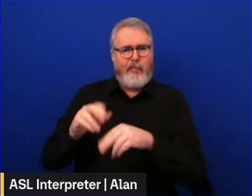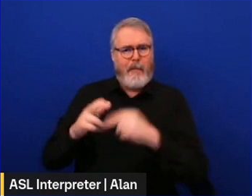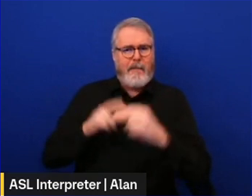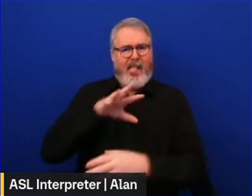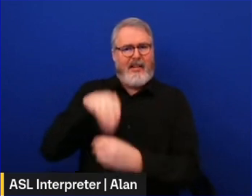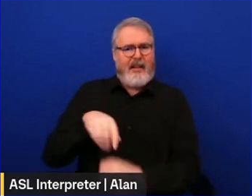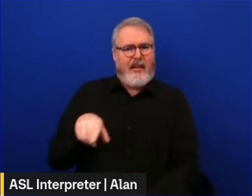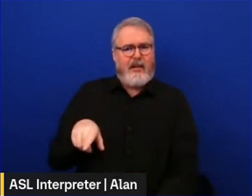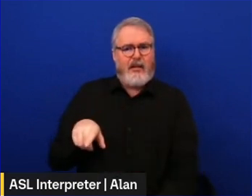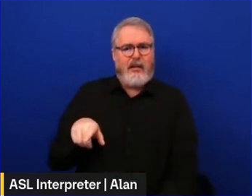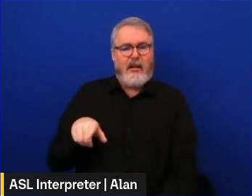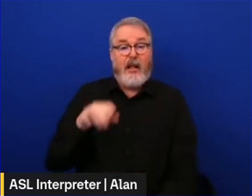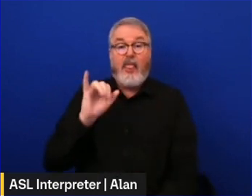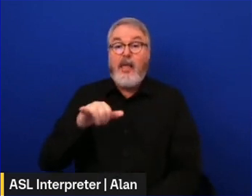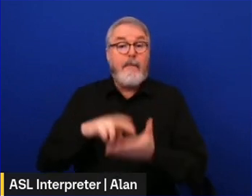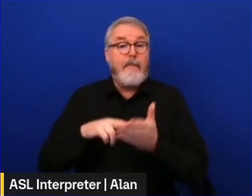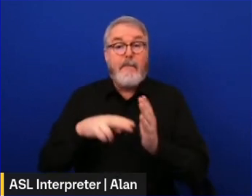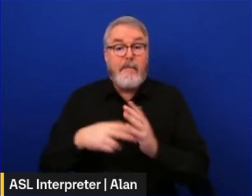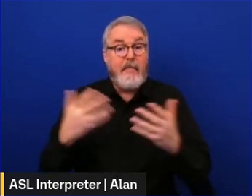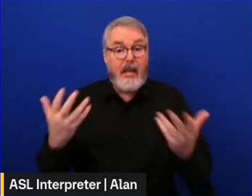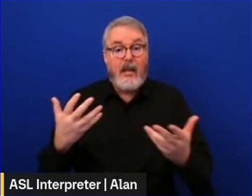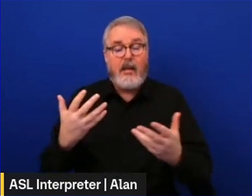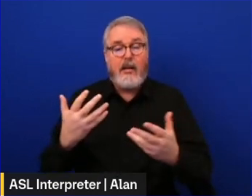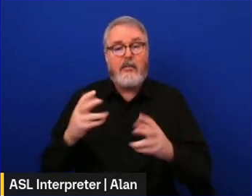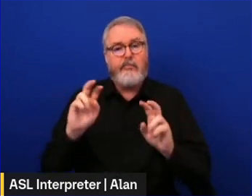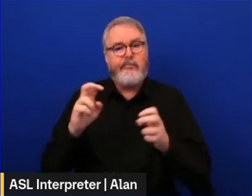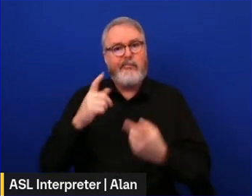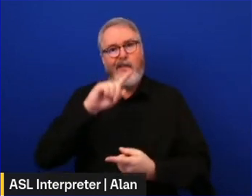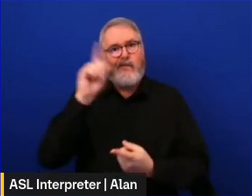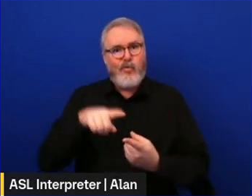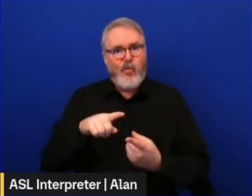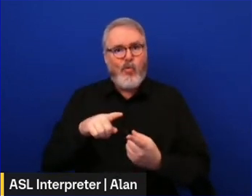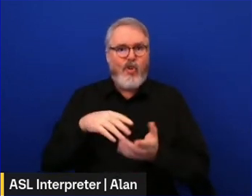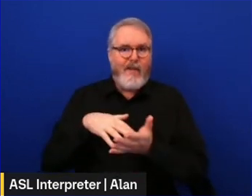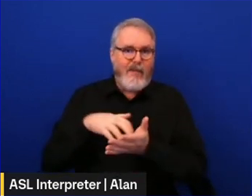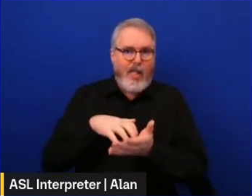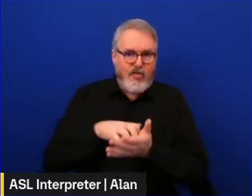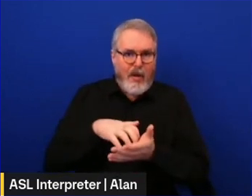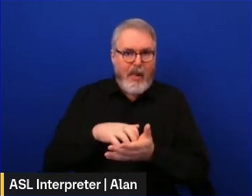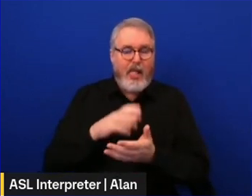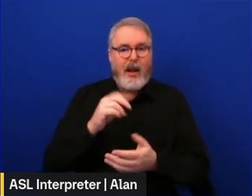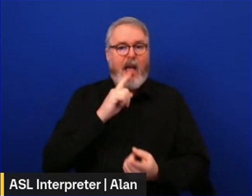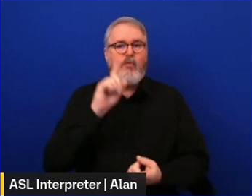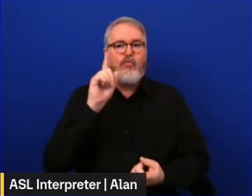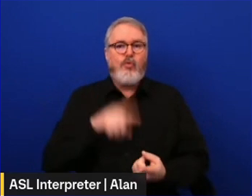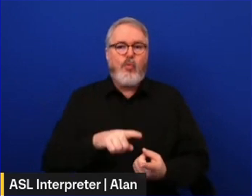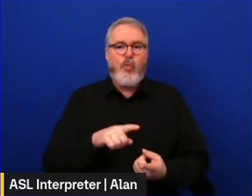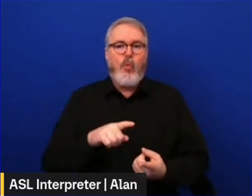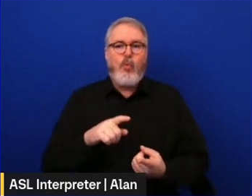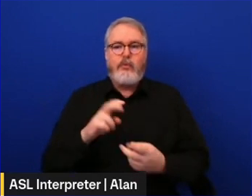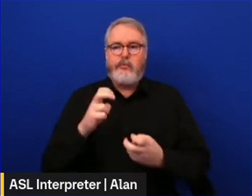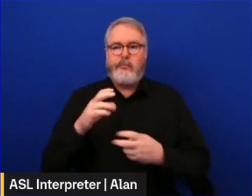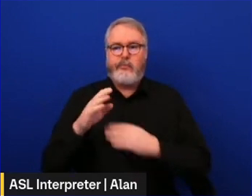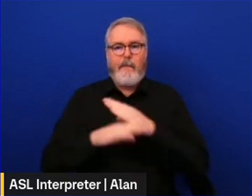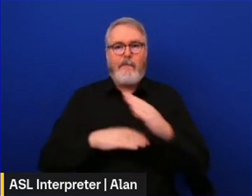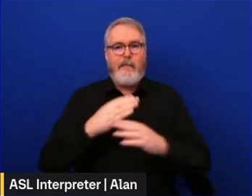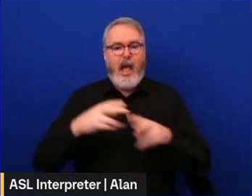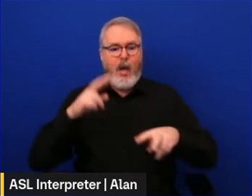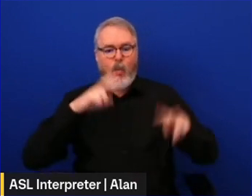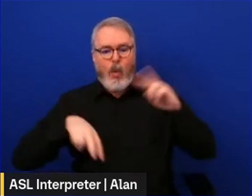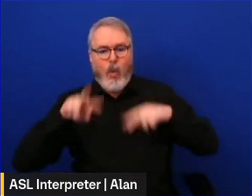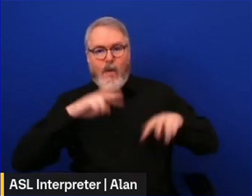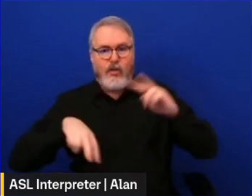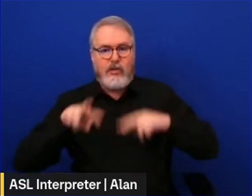This means fewer vulnerabilities and reduce manual oversight, ultimately